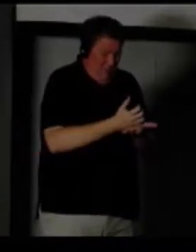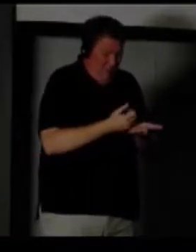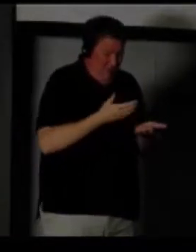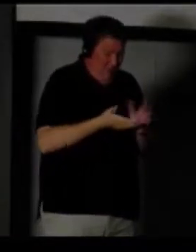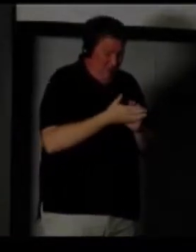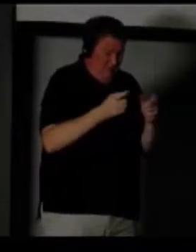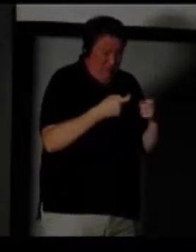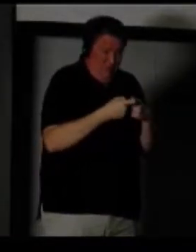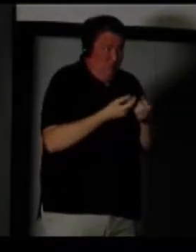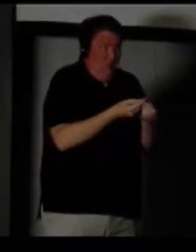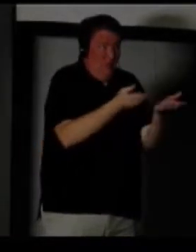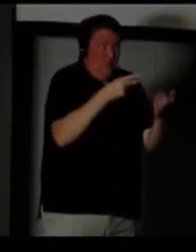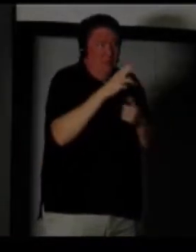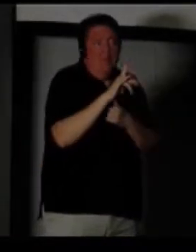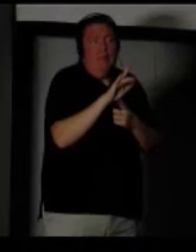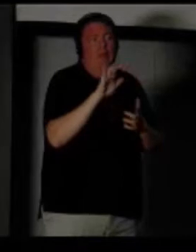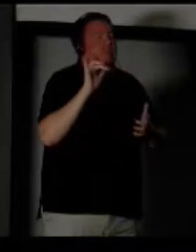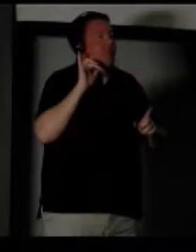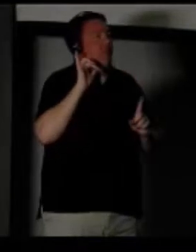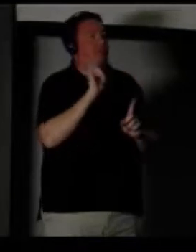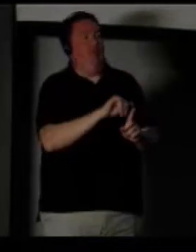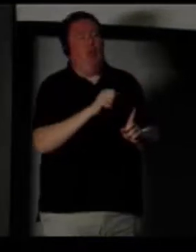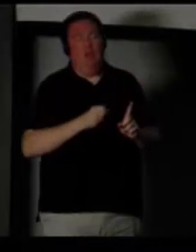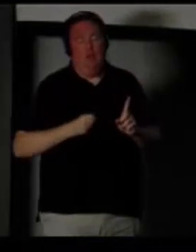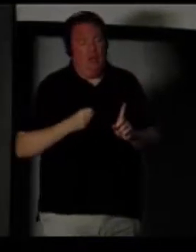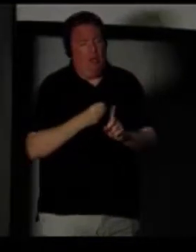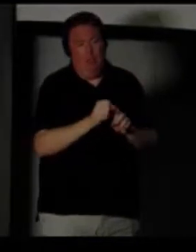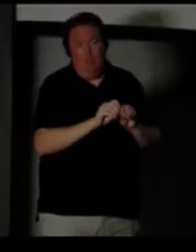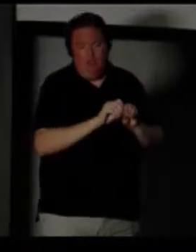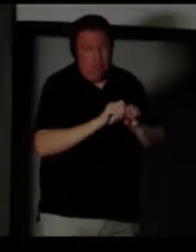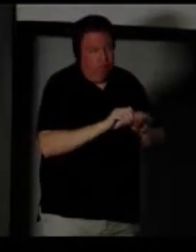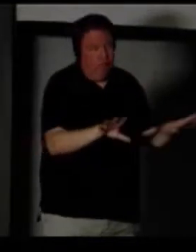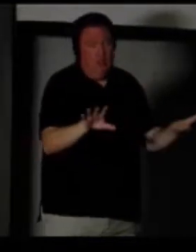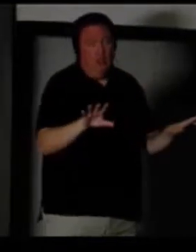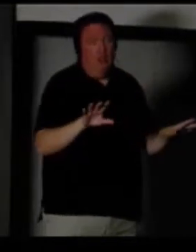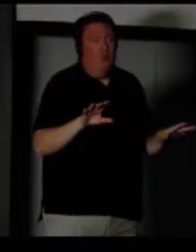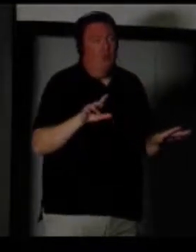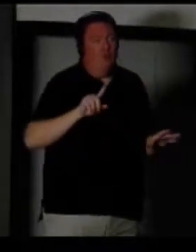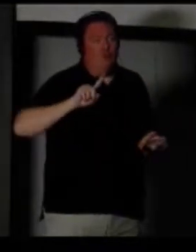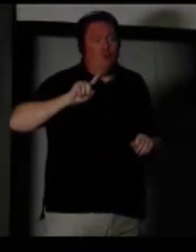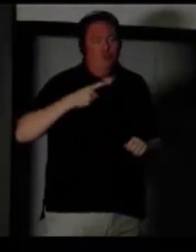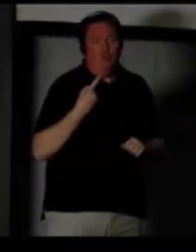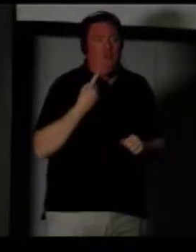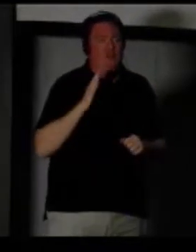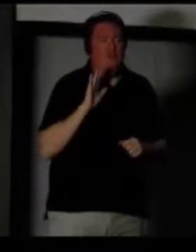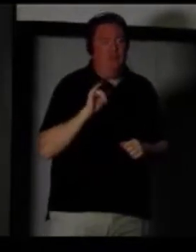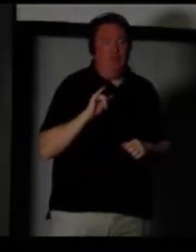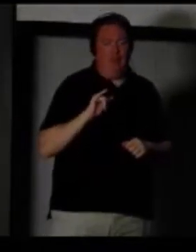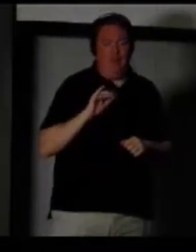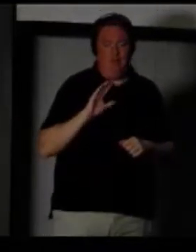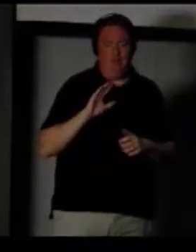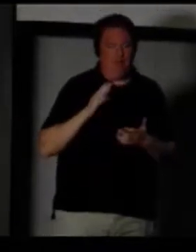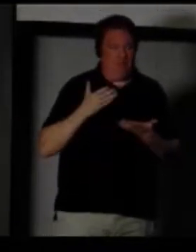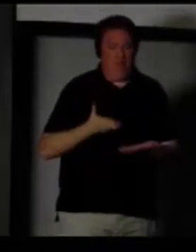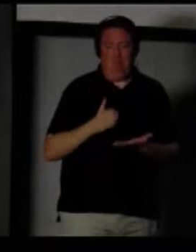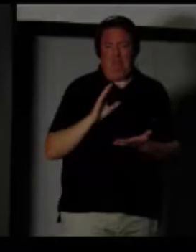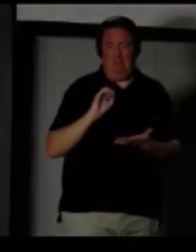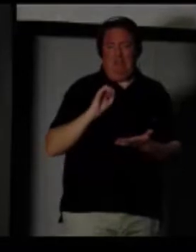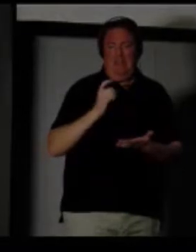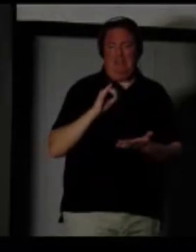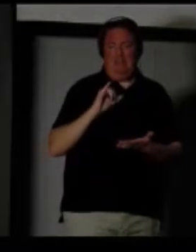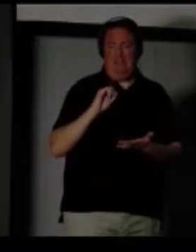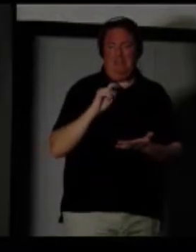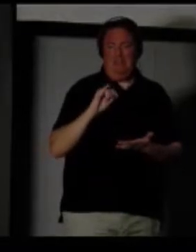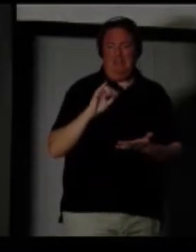digitized and now to the public is having an impact simply because it exists. It documents a history